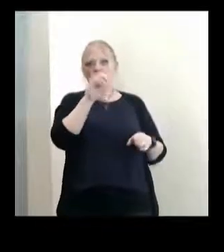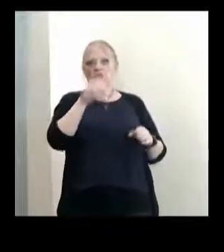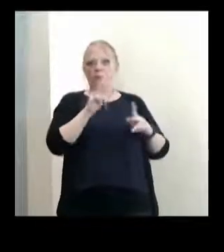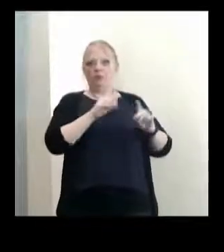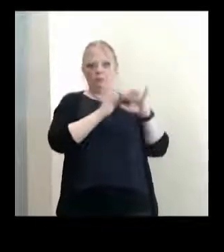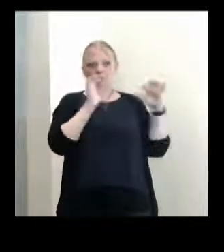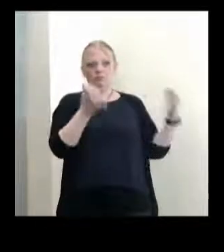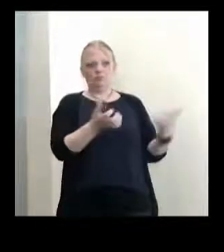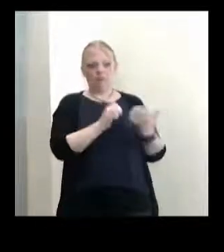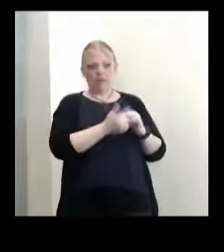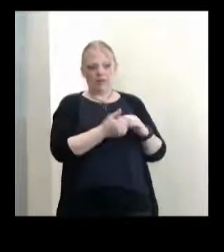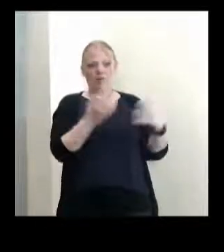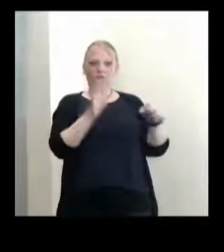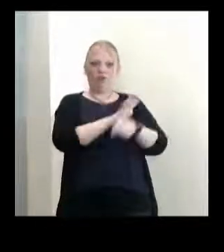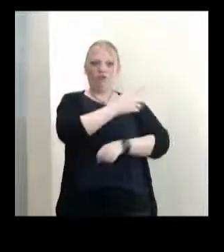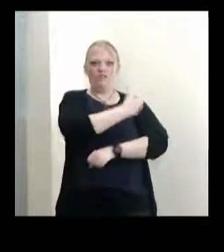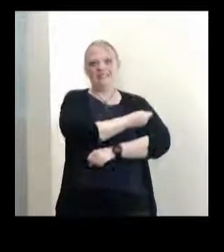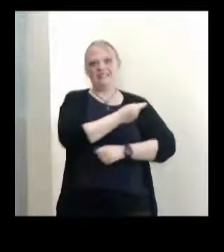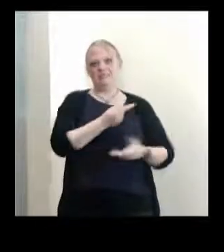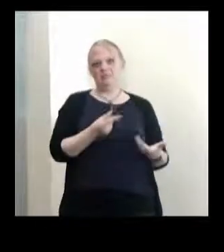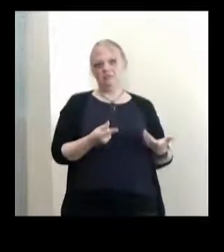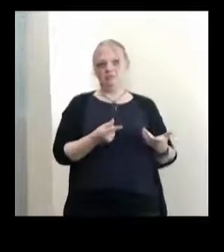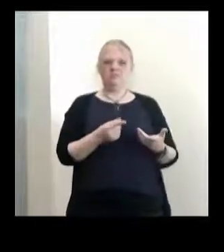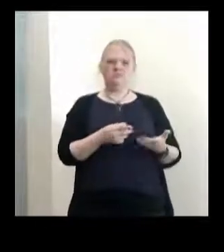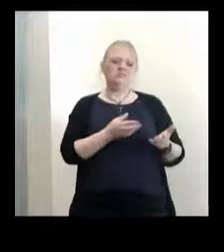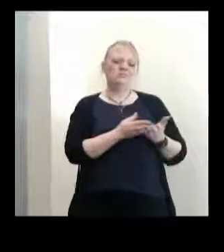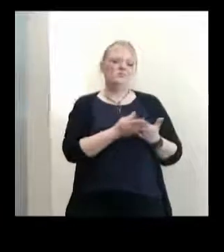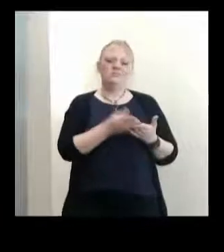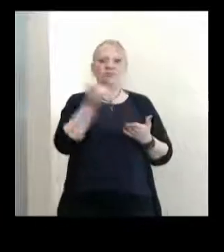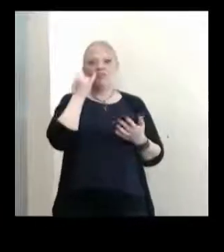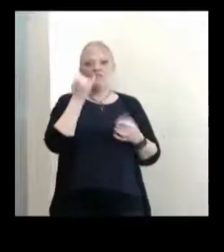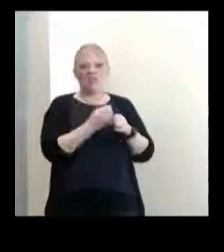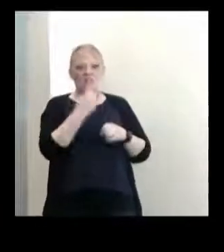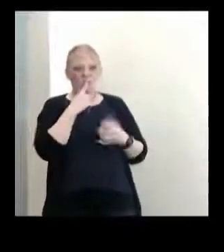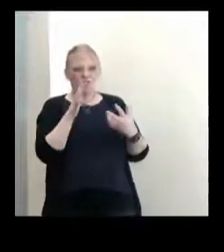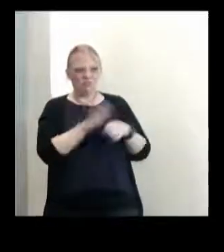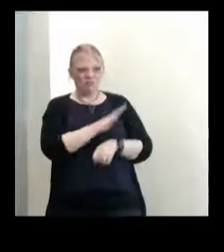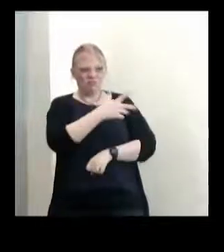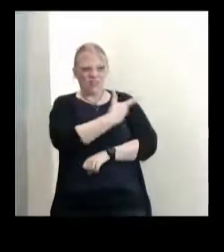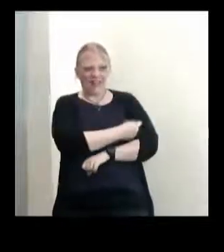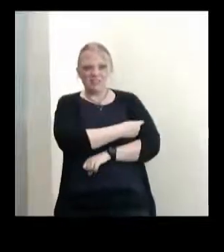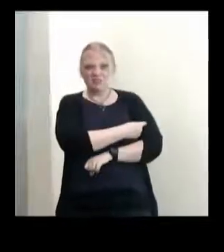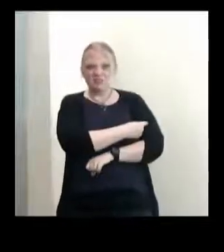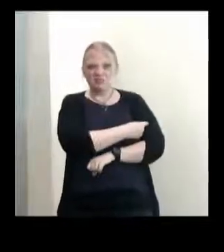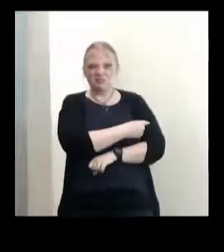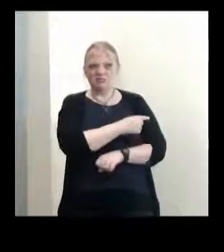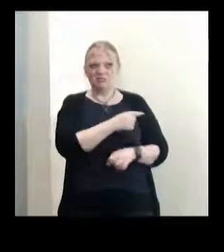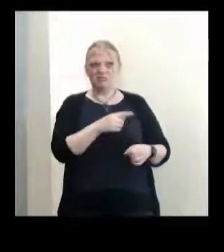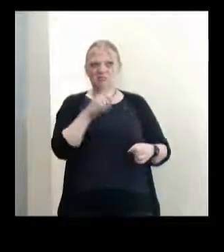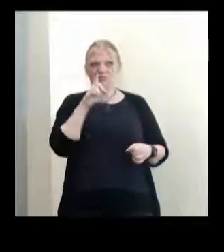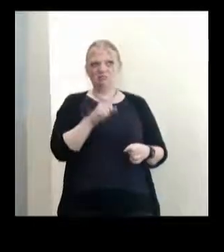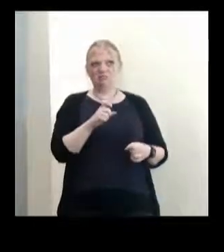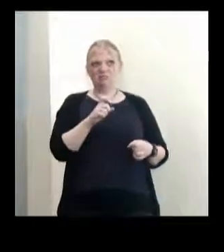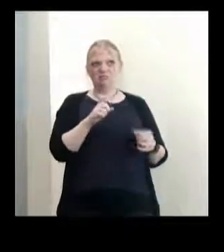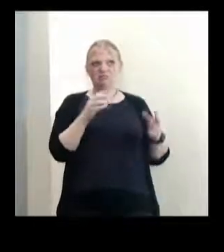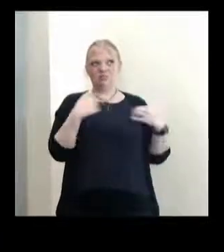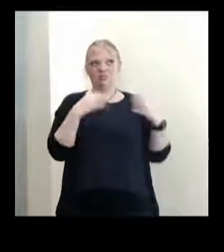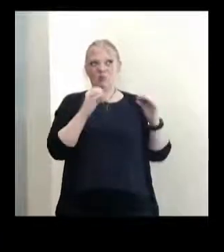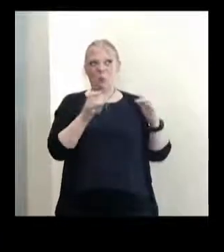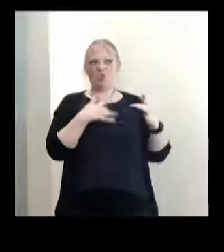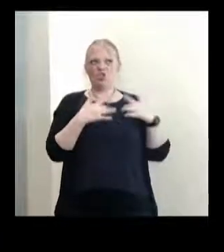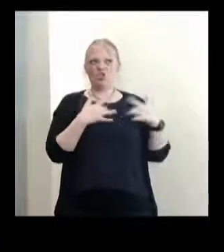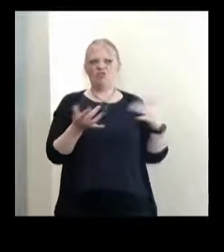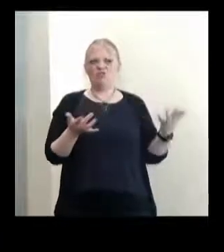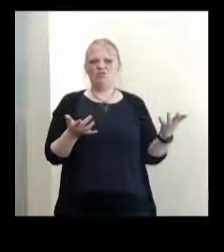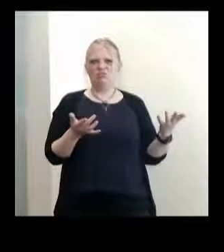everyone, is to be fully vaccinated. And truthfully, if everyone's fully vaccinated, there really should be no concerns. It's